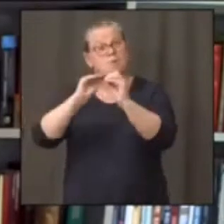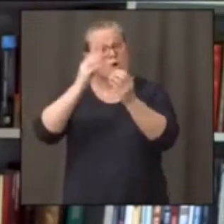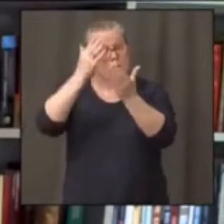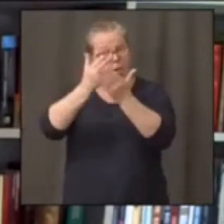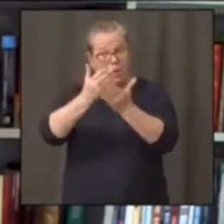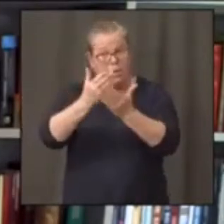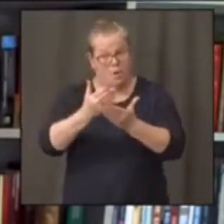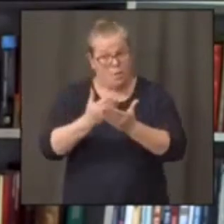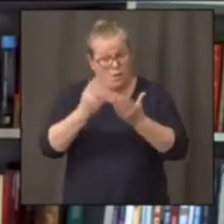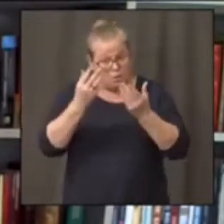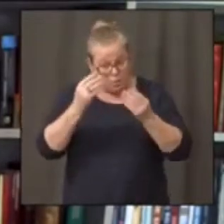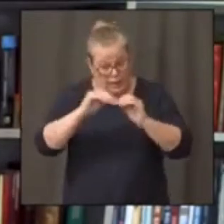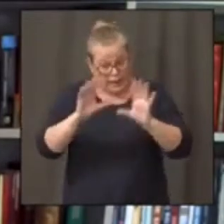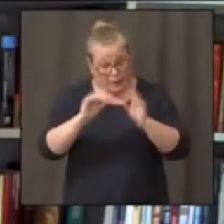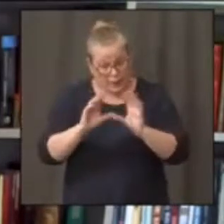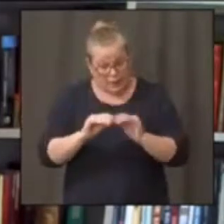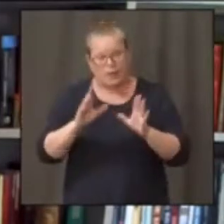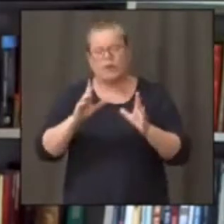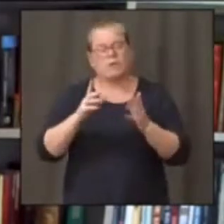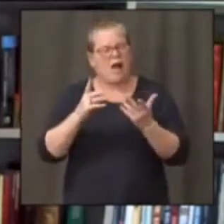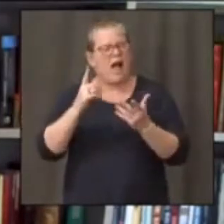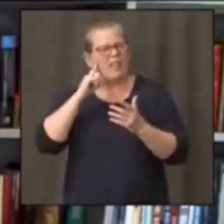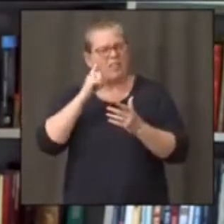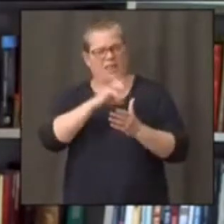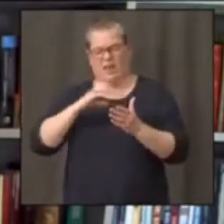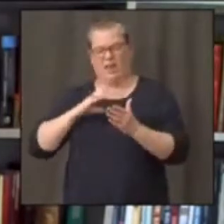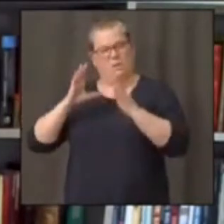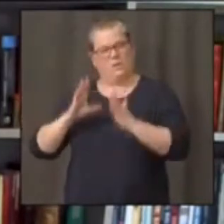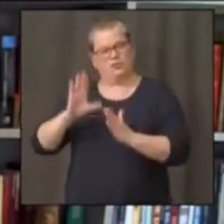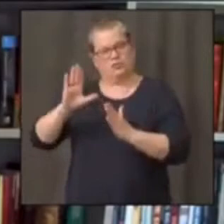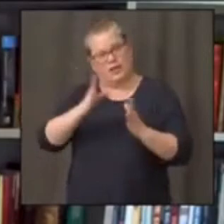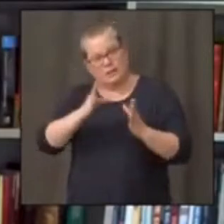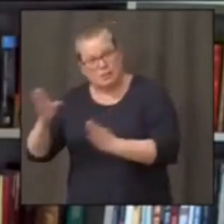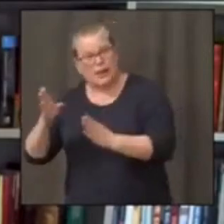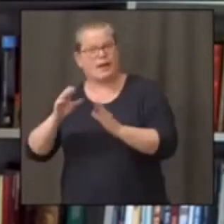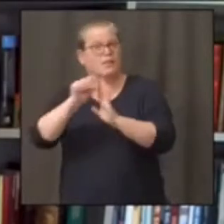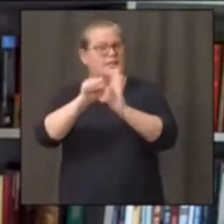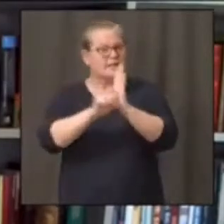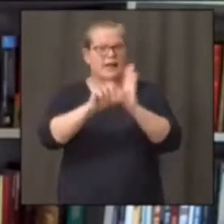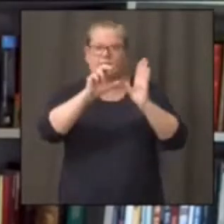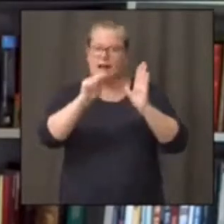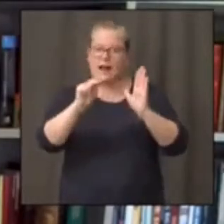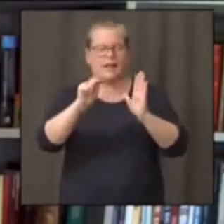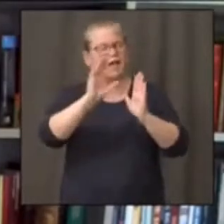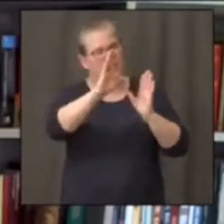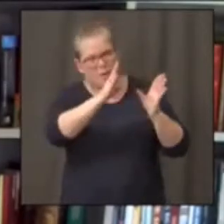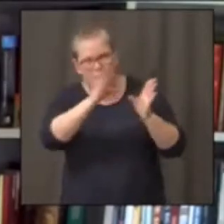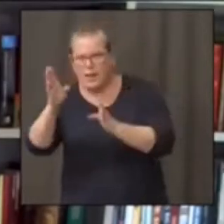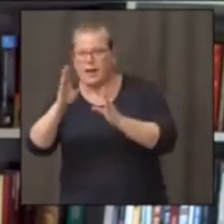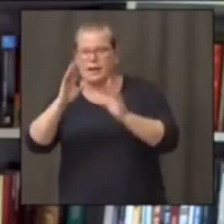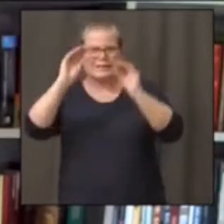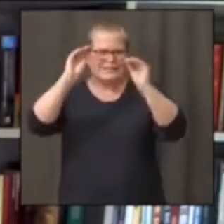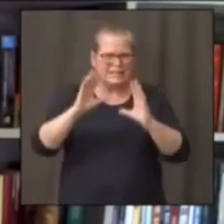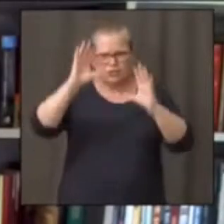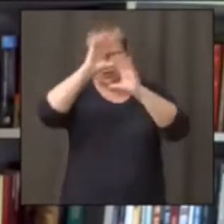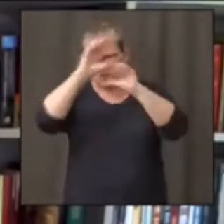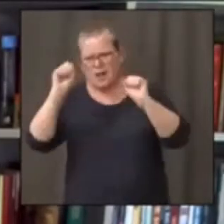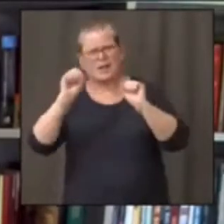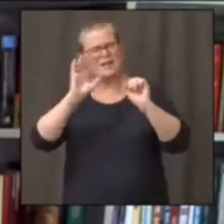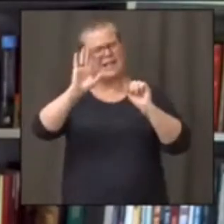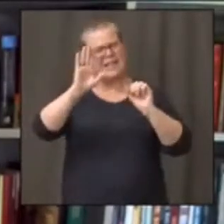right for kids, not only that are above 10 years of age, but lower, is important. I think the situation in Israel is a little bit